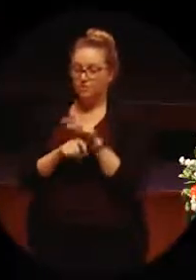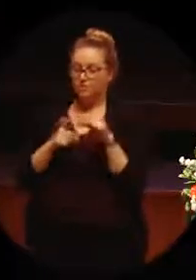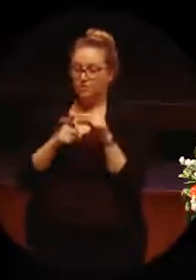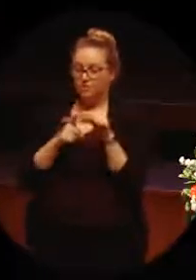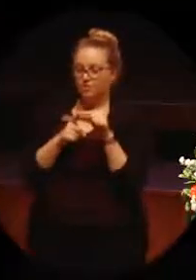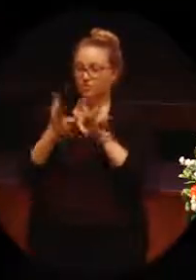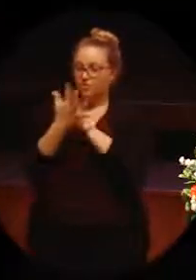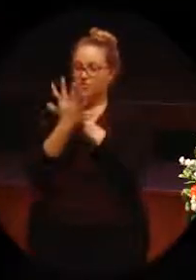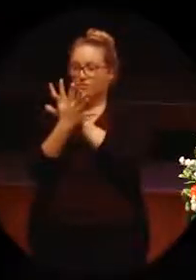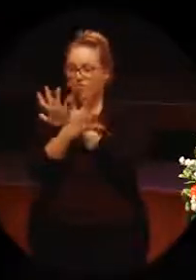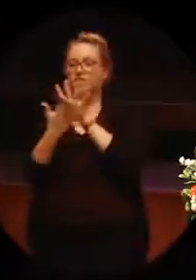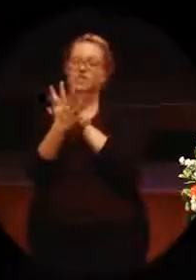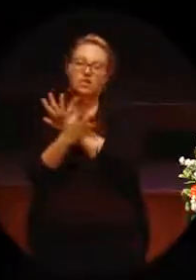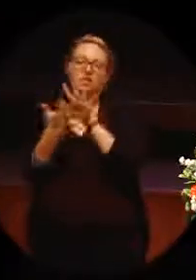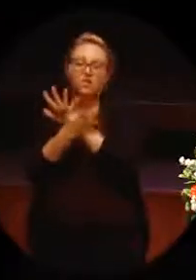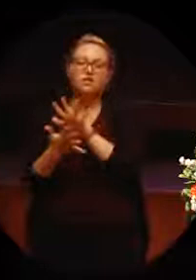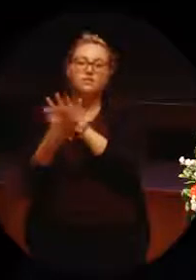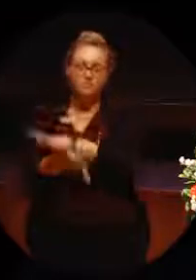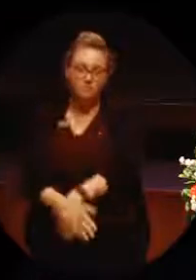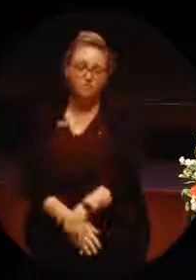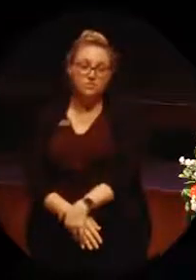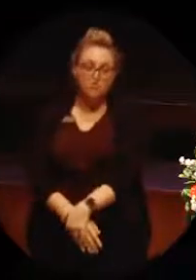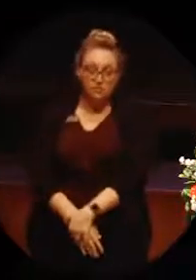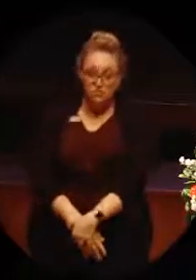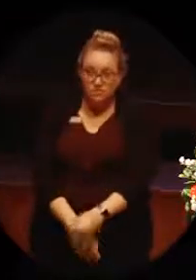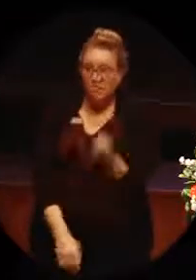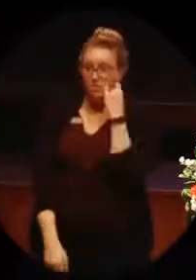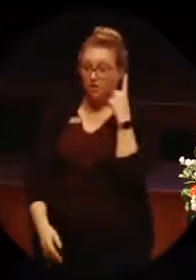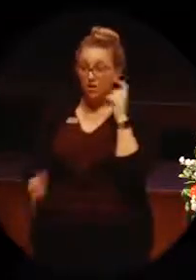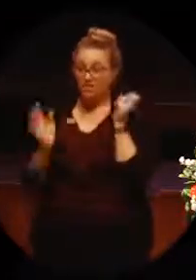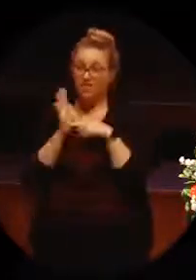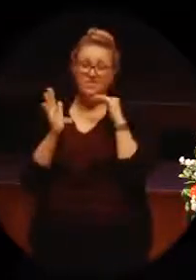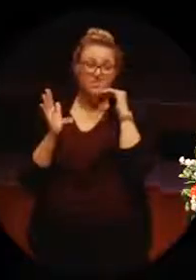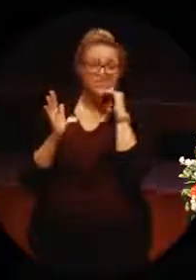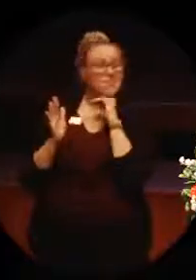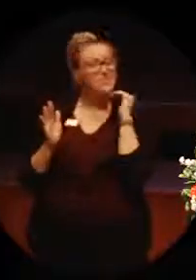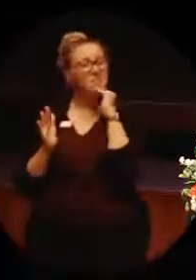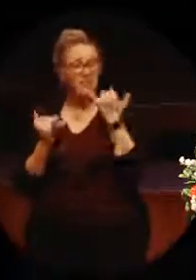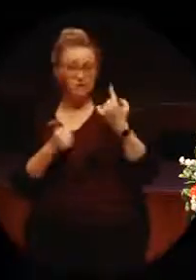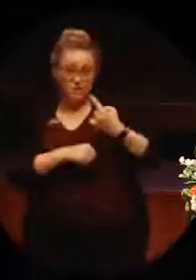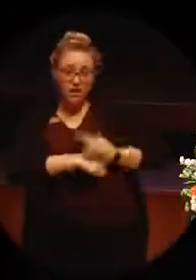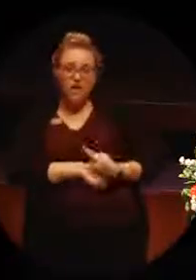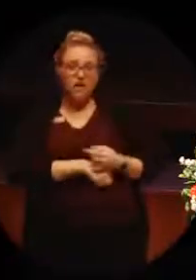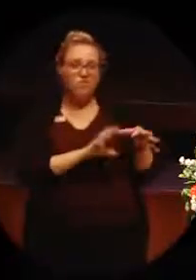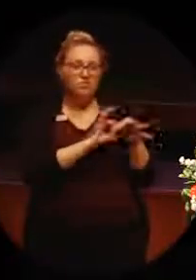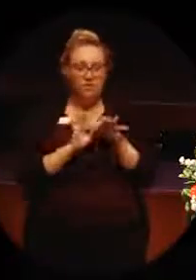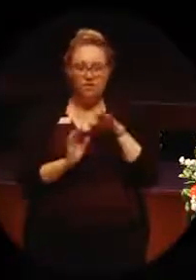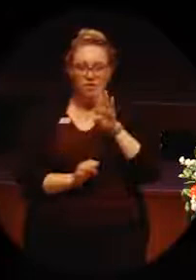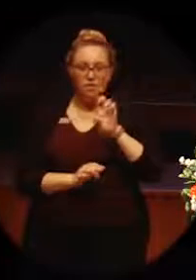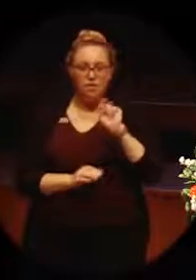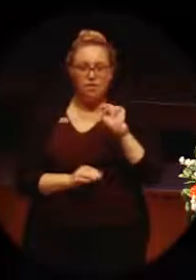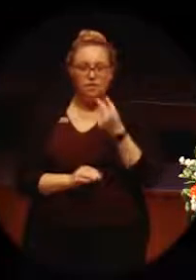mirrors. And if he were alive today, and if he watched the lies that certain people have told